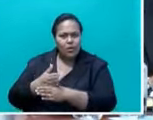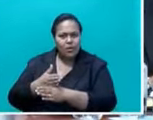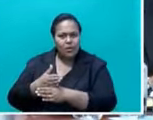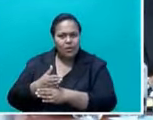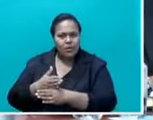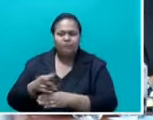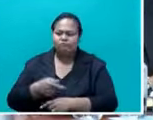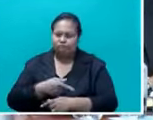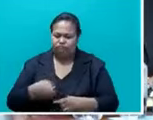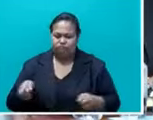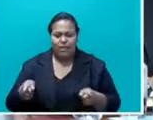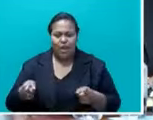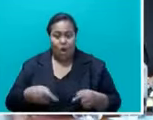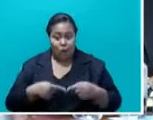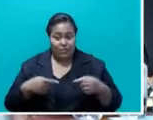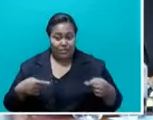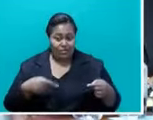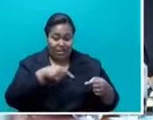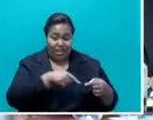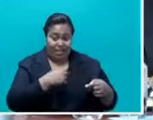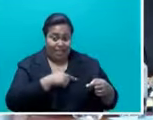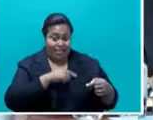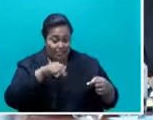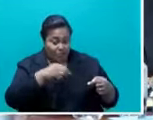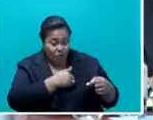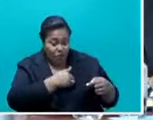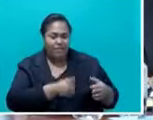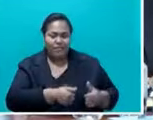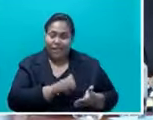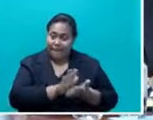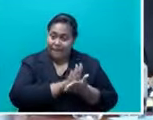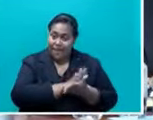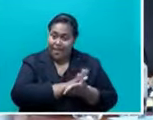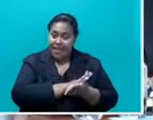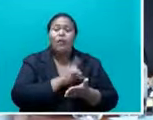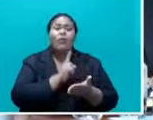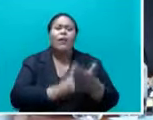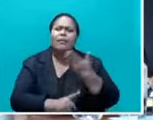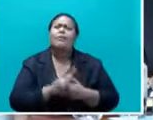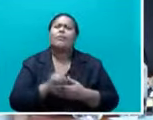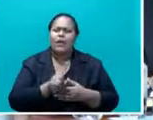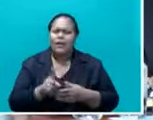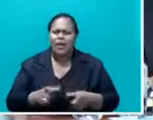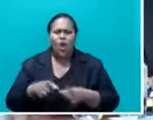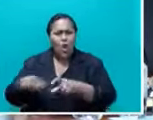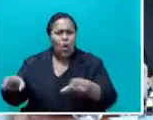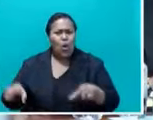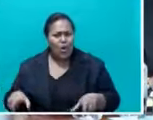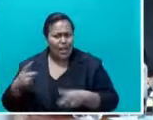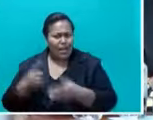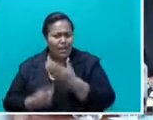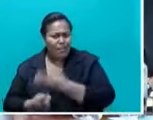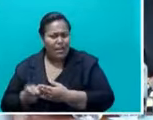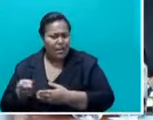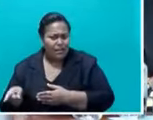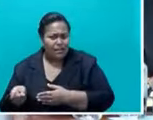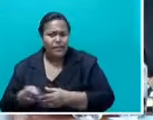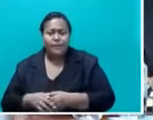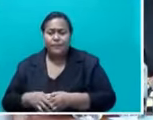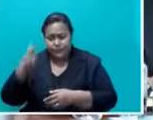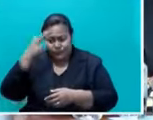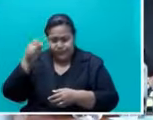morning, where the judges said from Nico's name being struck from the register was